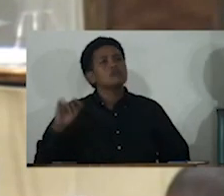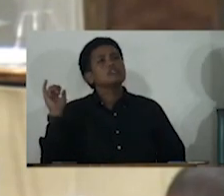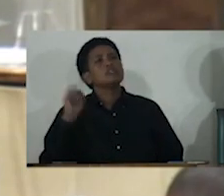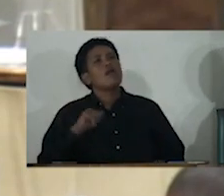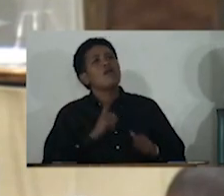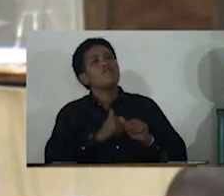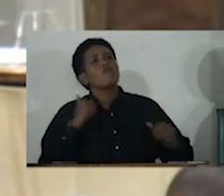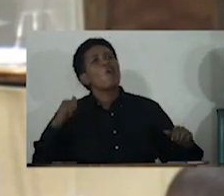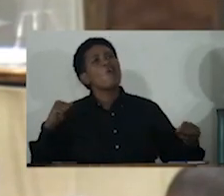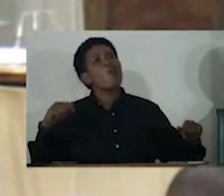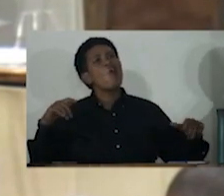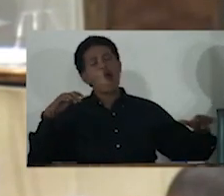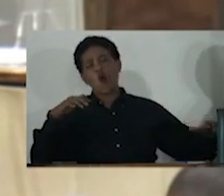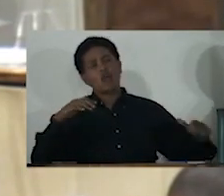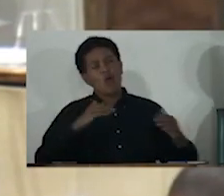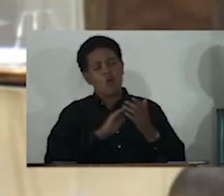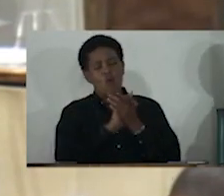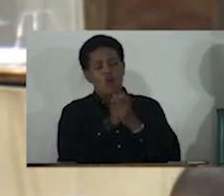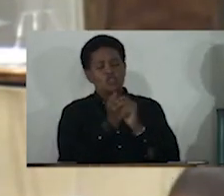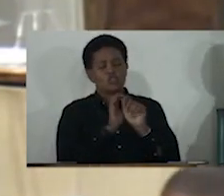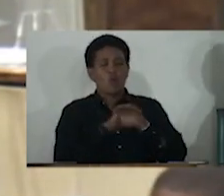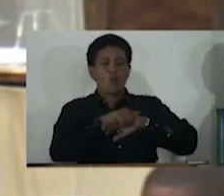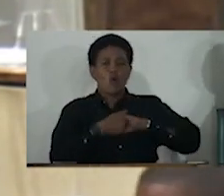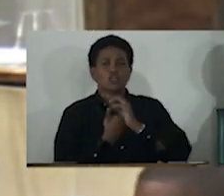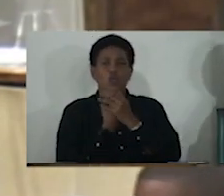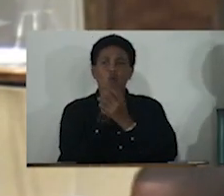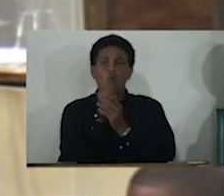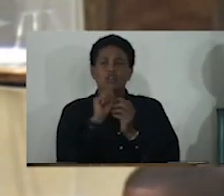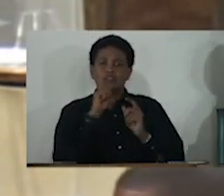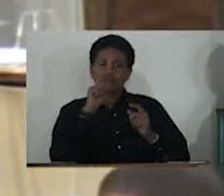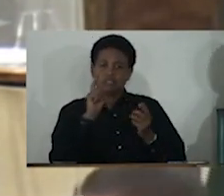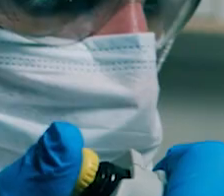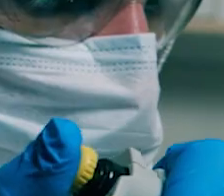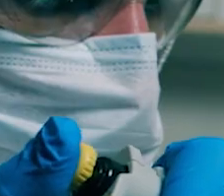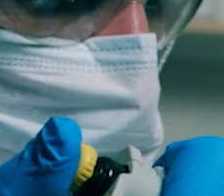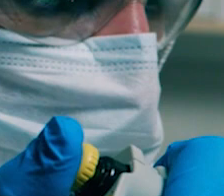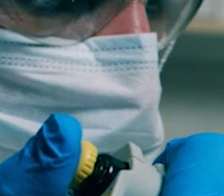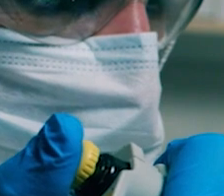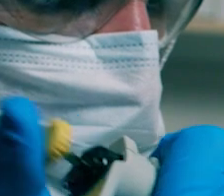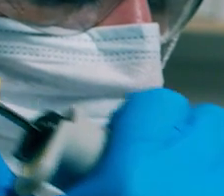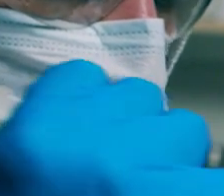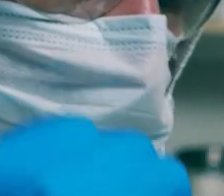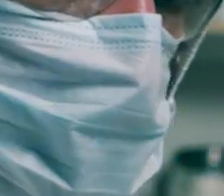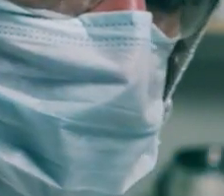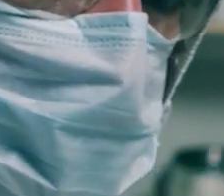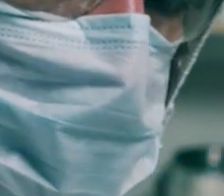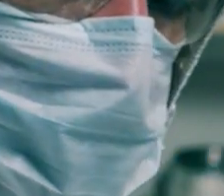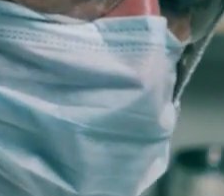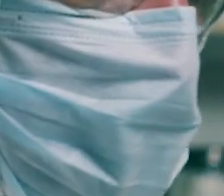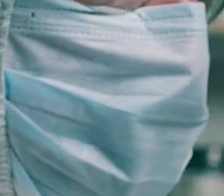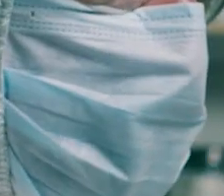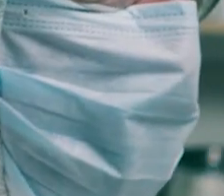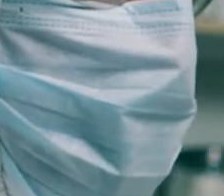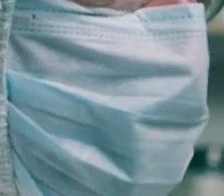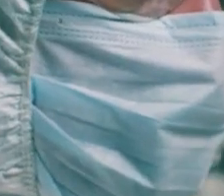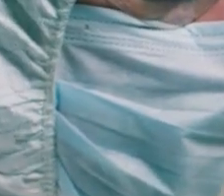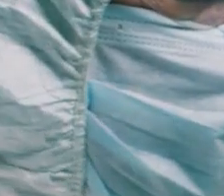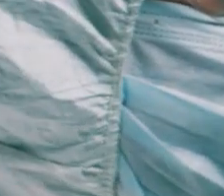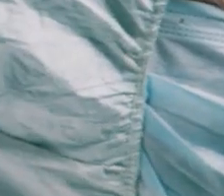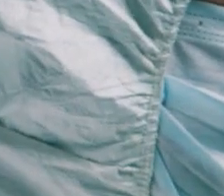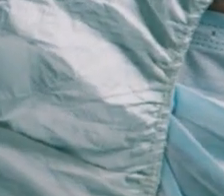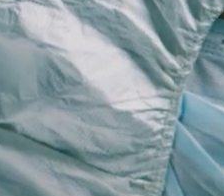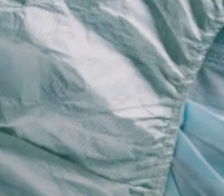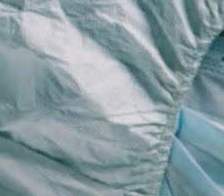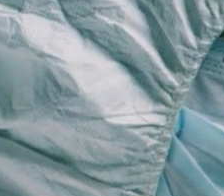from large crowds, and wash your hands or sanitize as often as possible. The development and swift global deployment